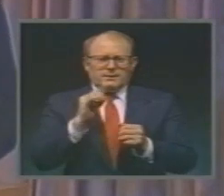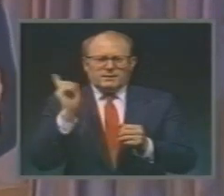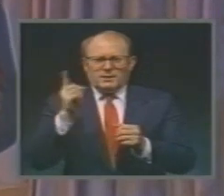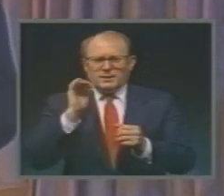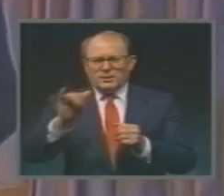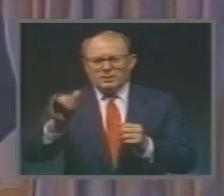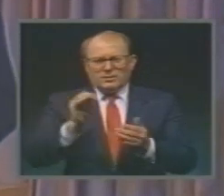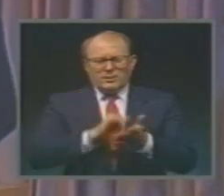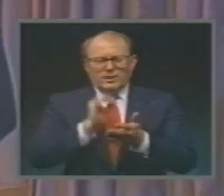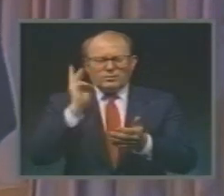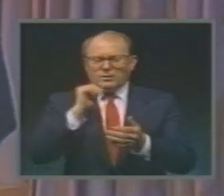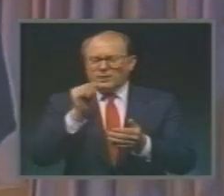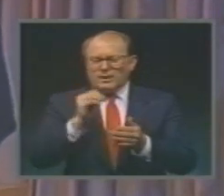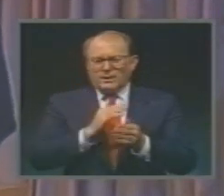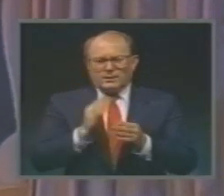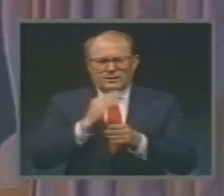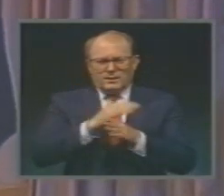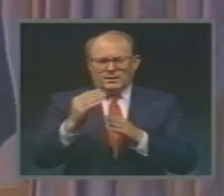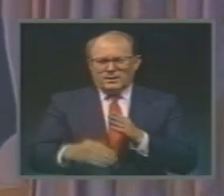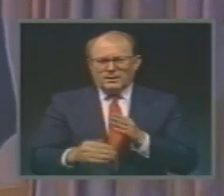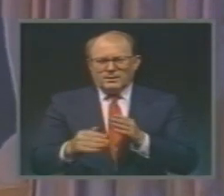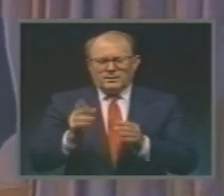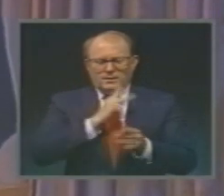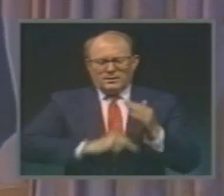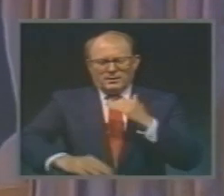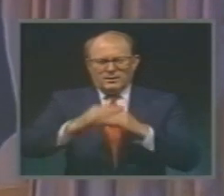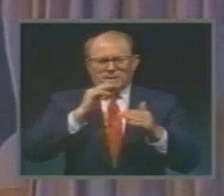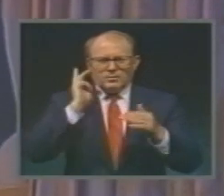and his kingdom that which shall not be destroyed.